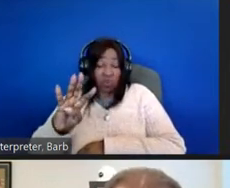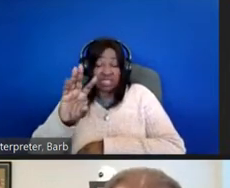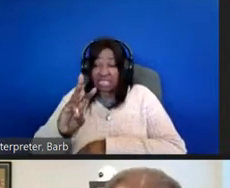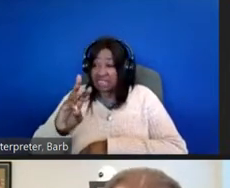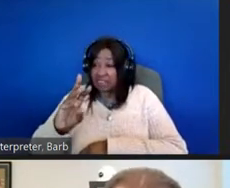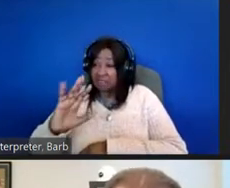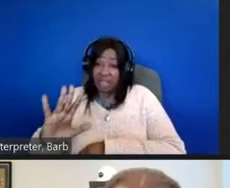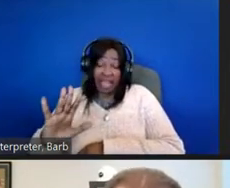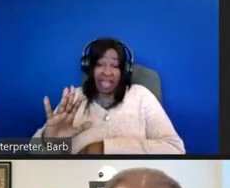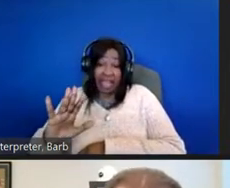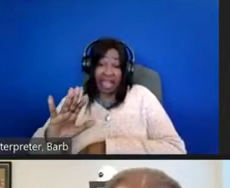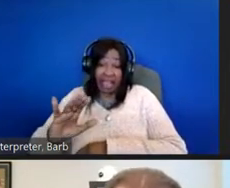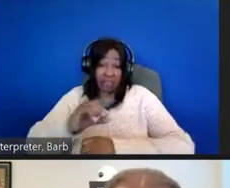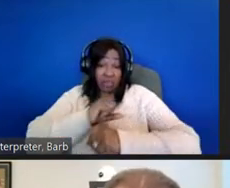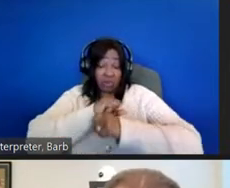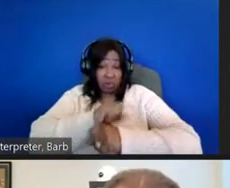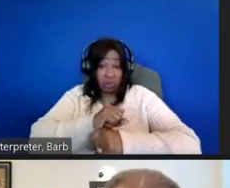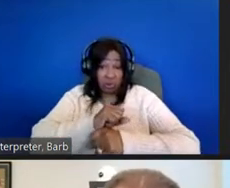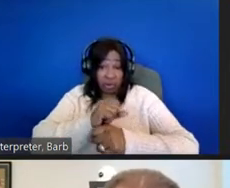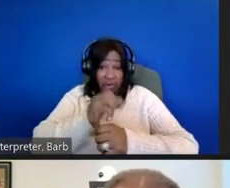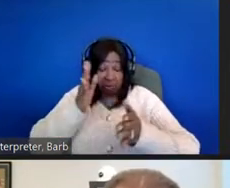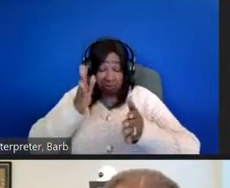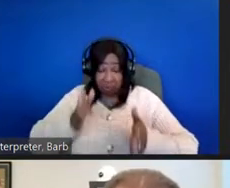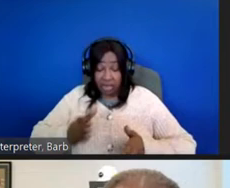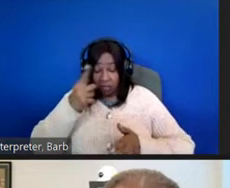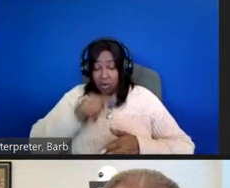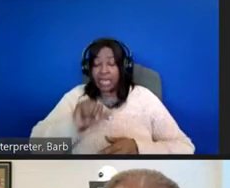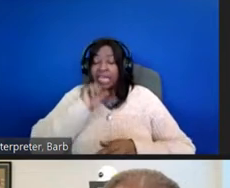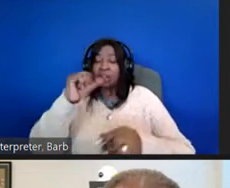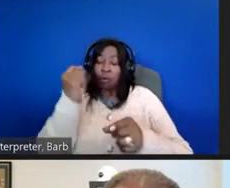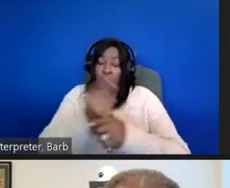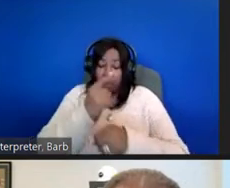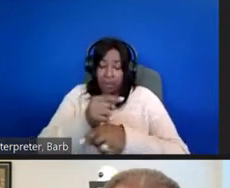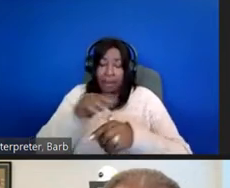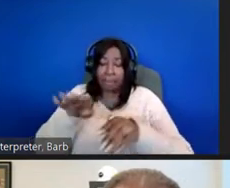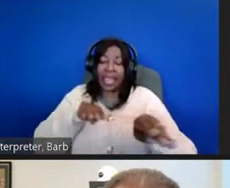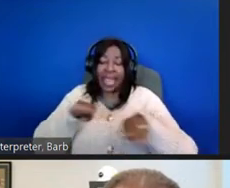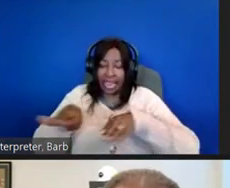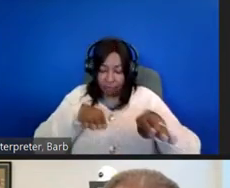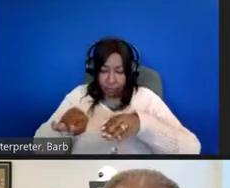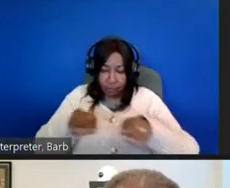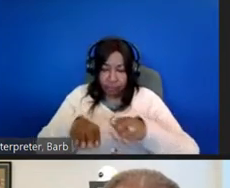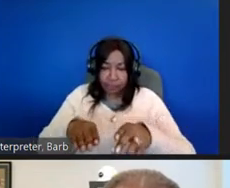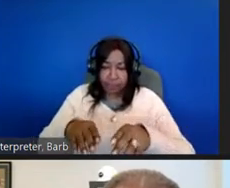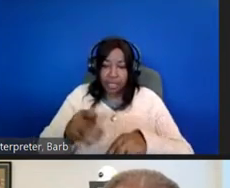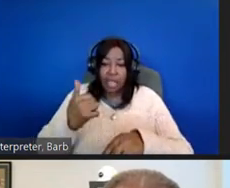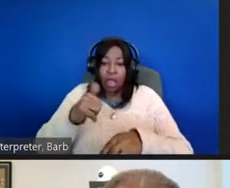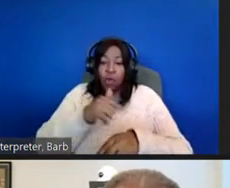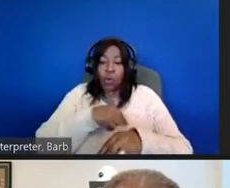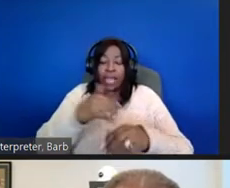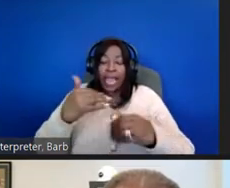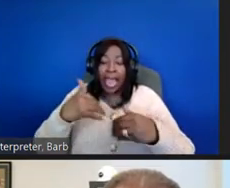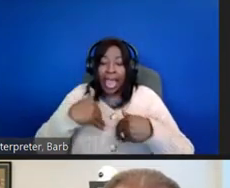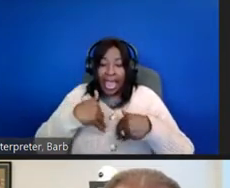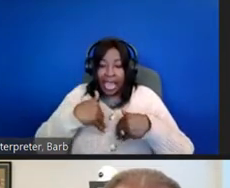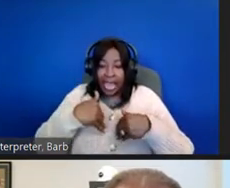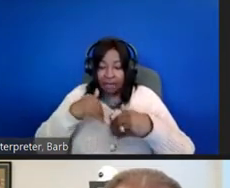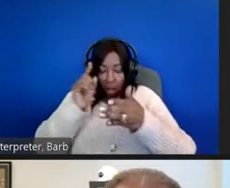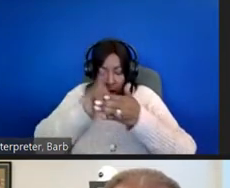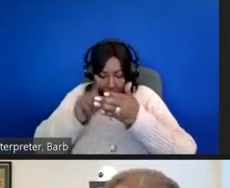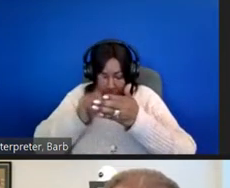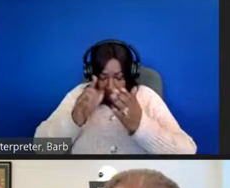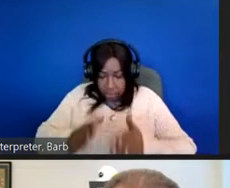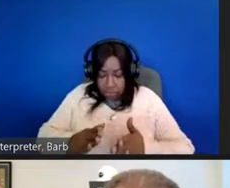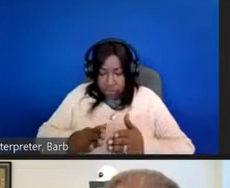65 security guards for inappropriate behavior. We have auditors. We have auditors out every night,